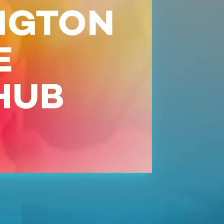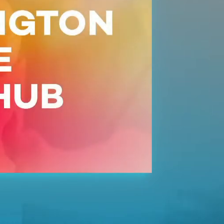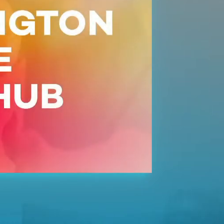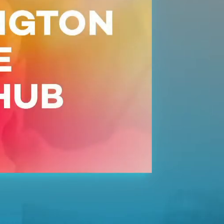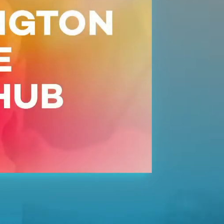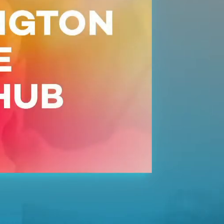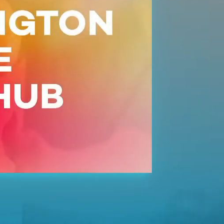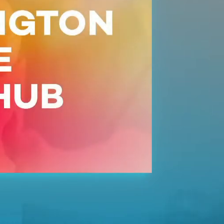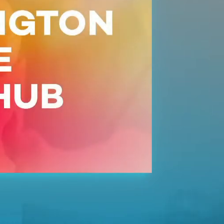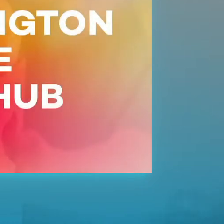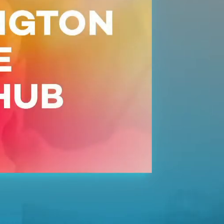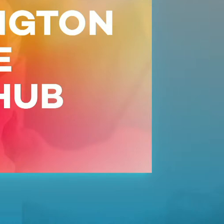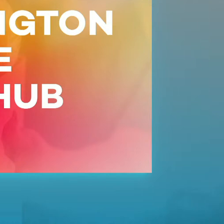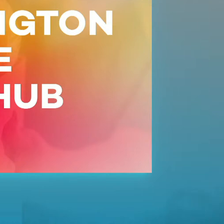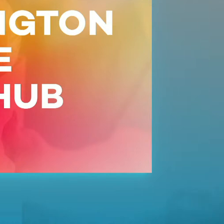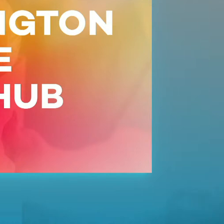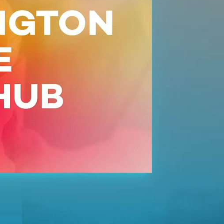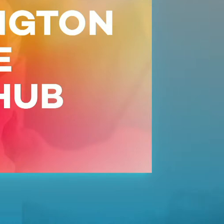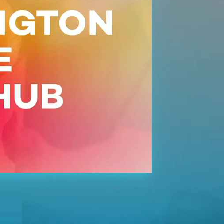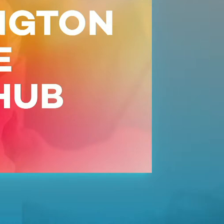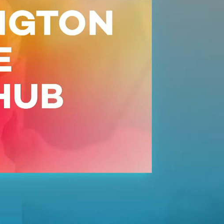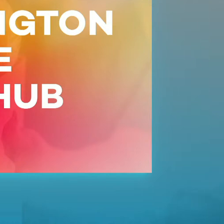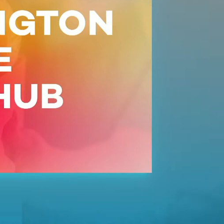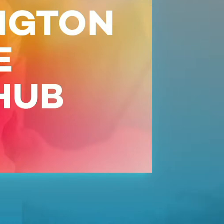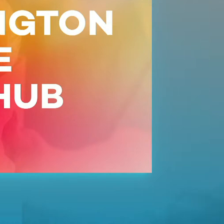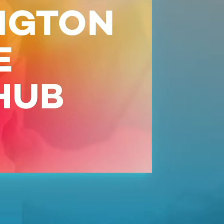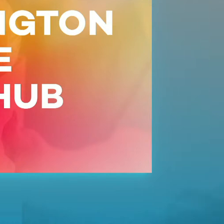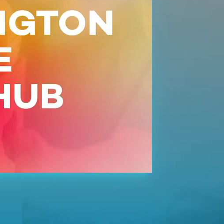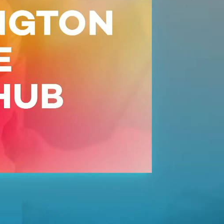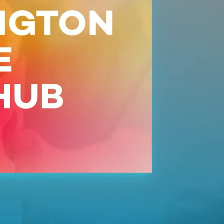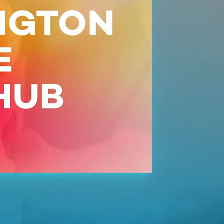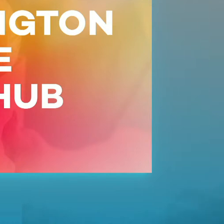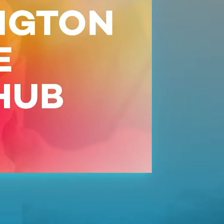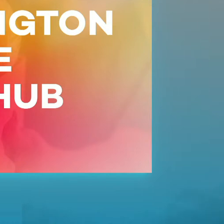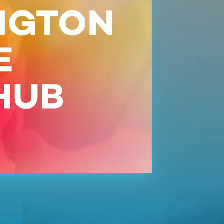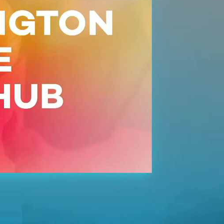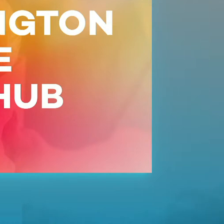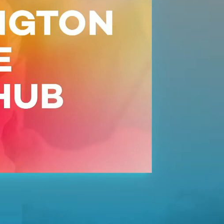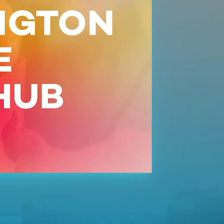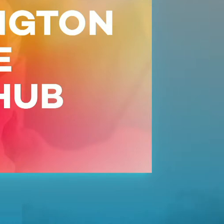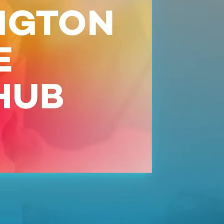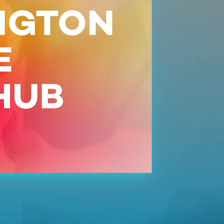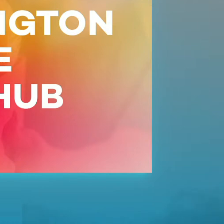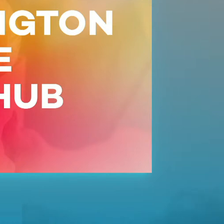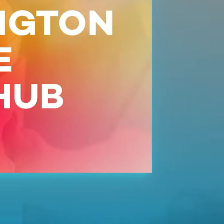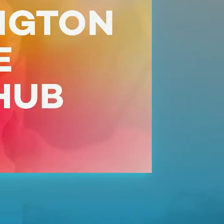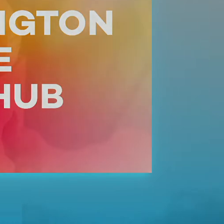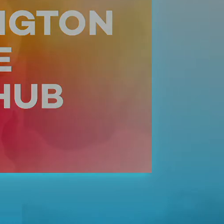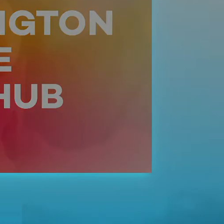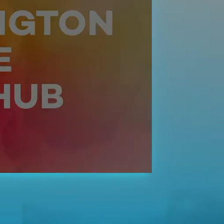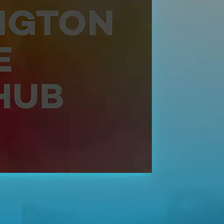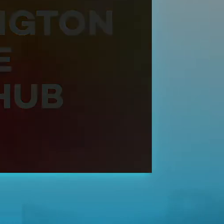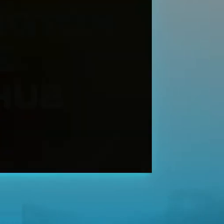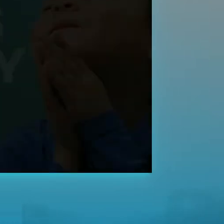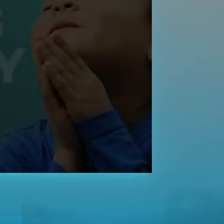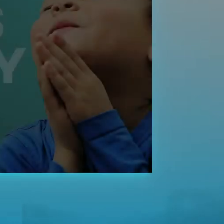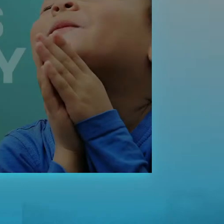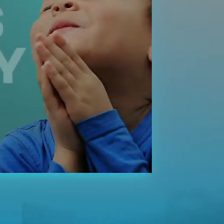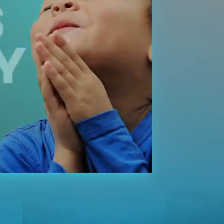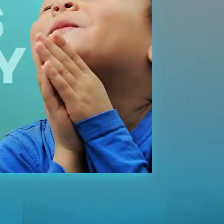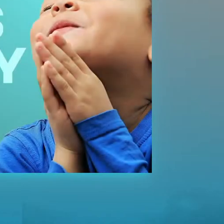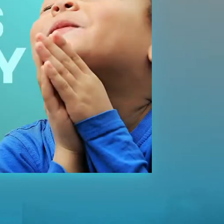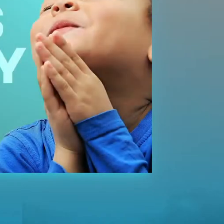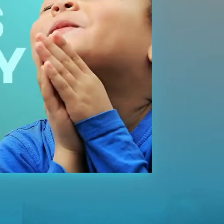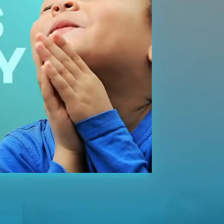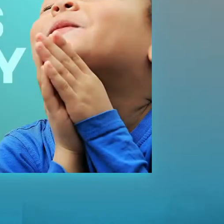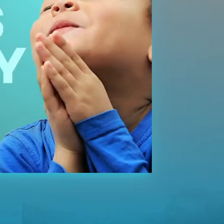Who is bigger than the heaven? And the lover of my soul. And the